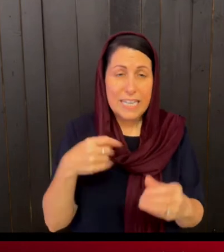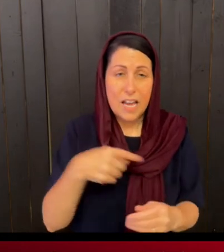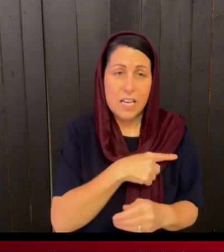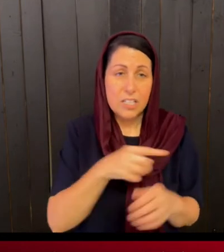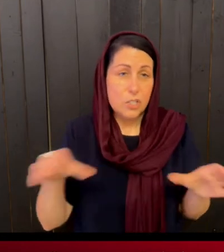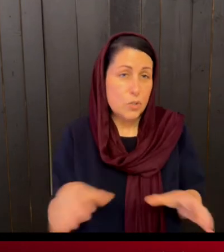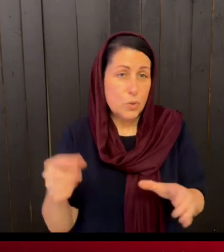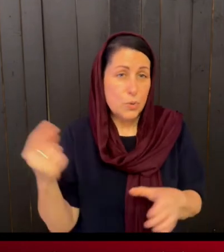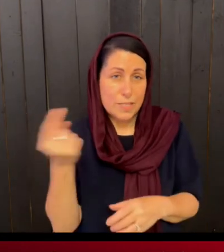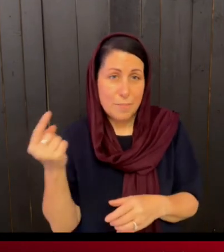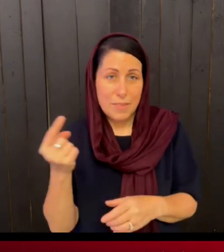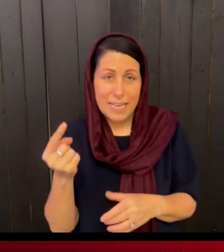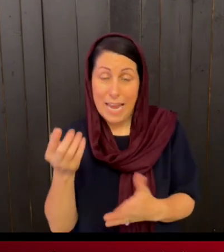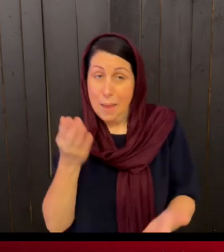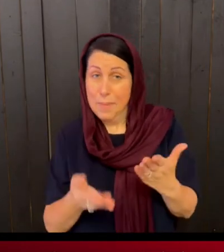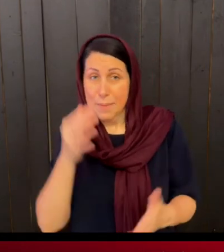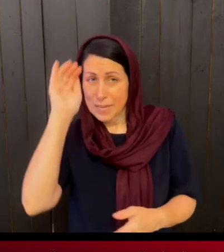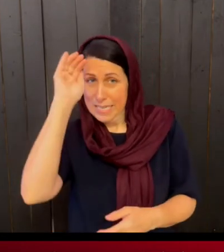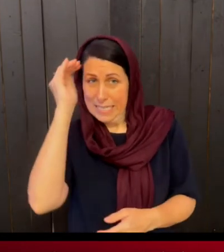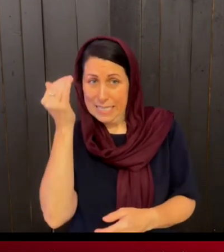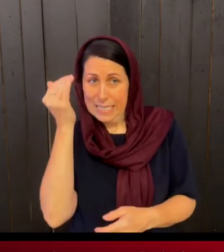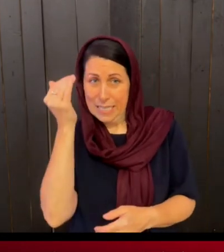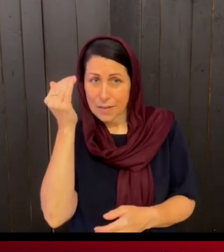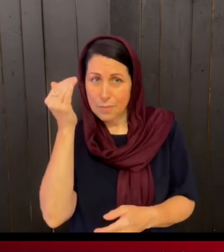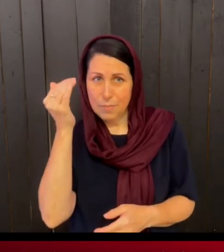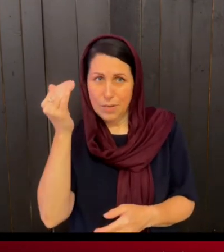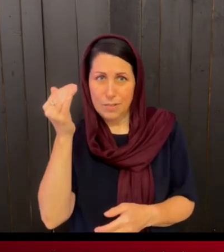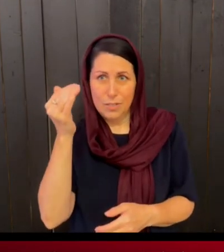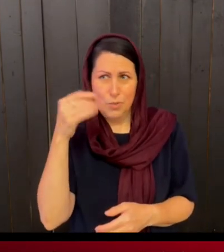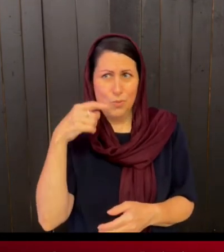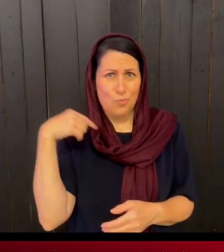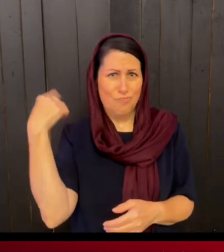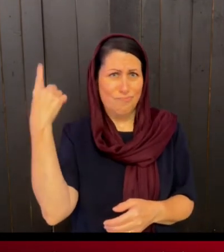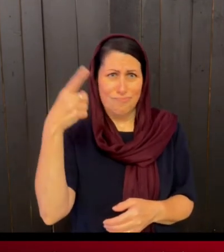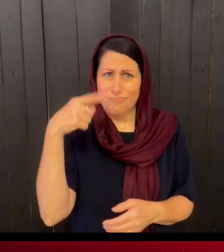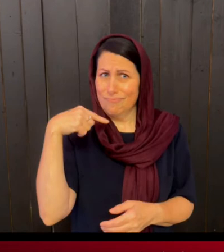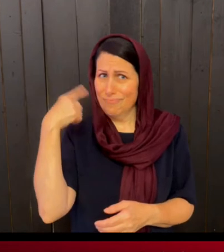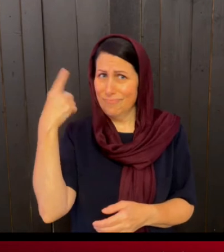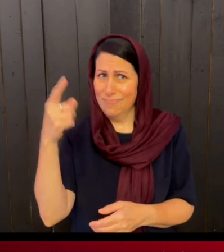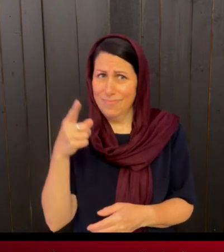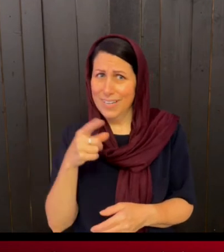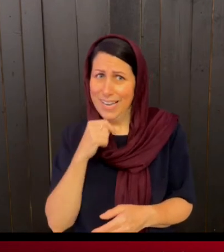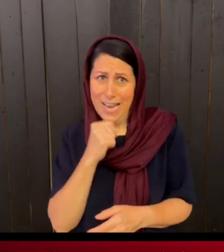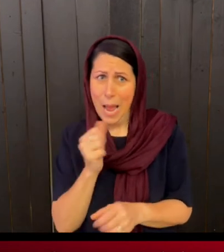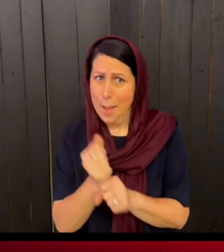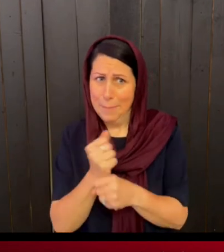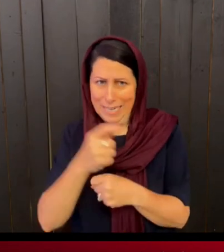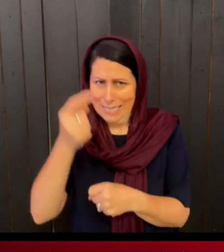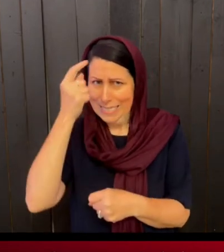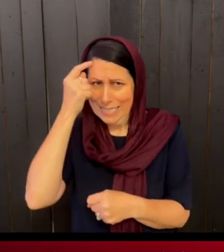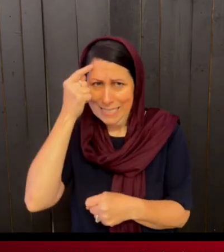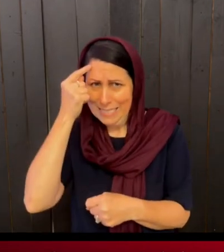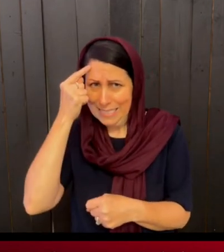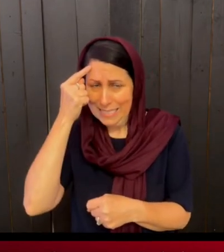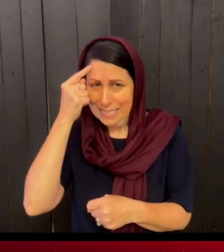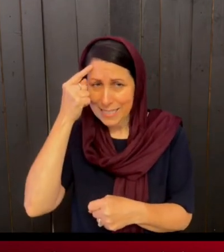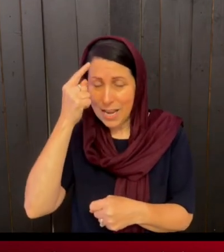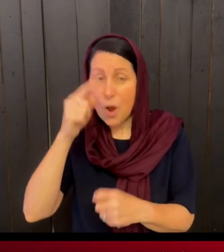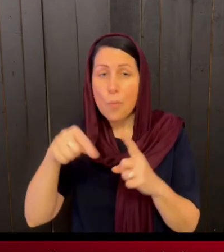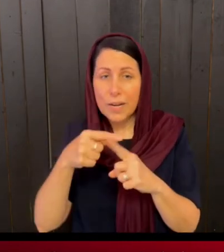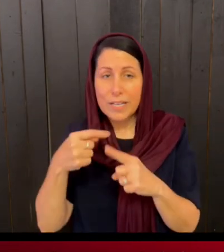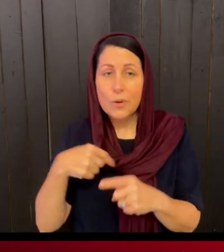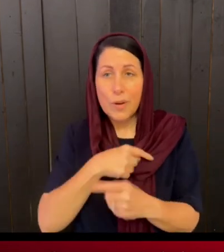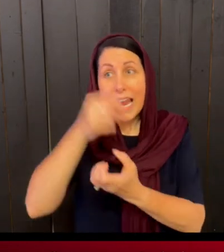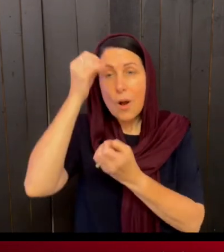may sometimes seem way out there, like it doesn't make any sense at all. But when we go ahead and do that, that I believe shows God